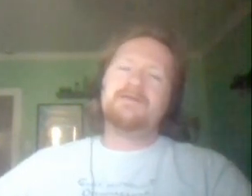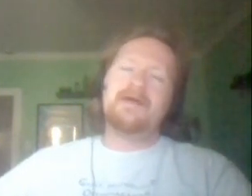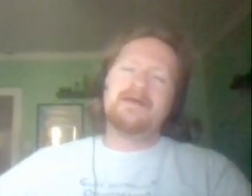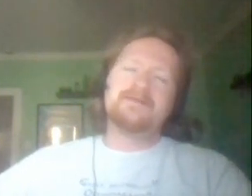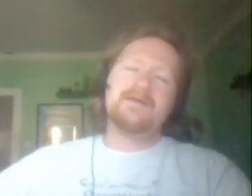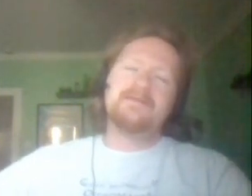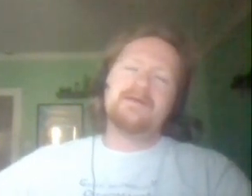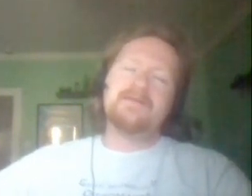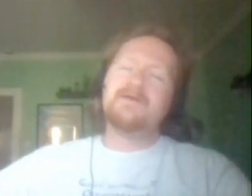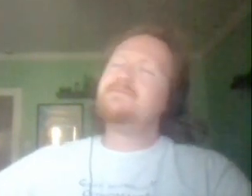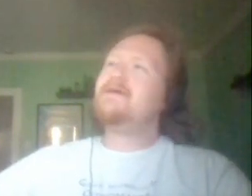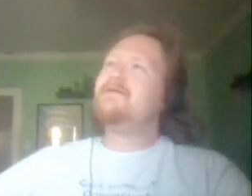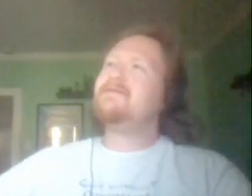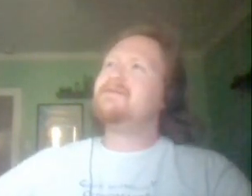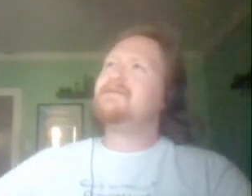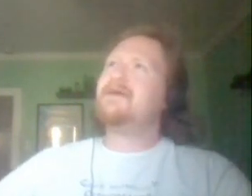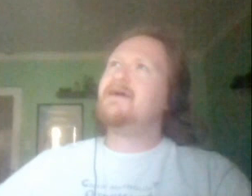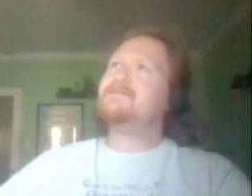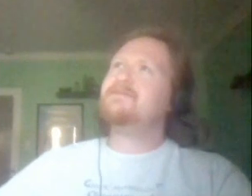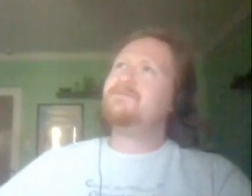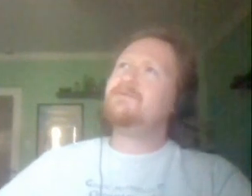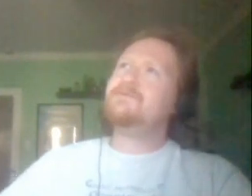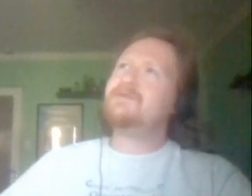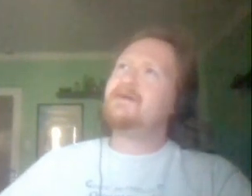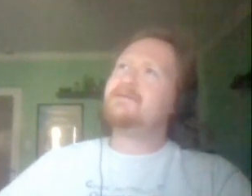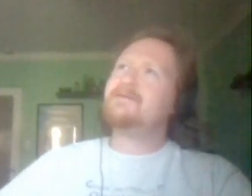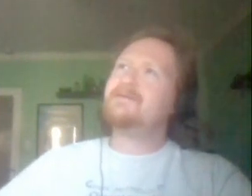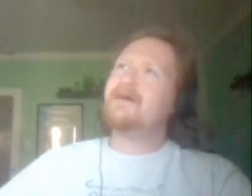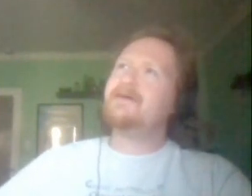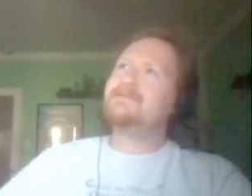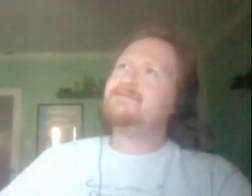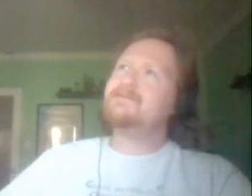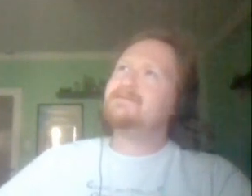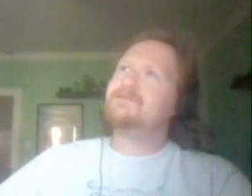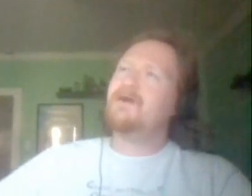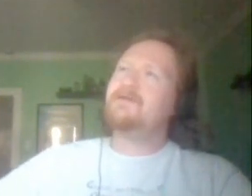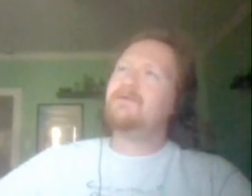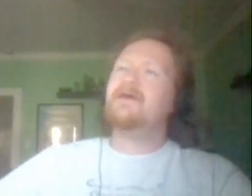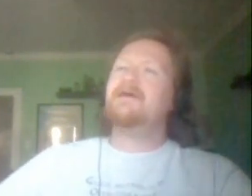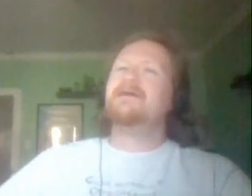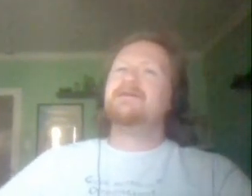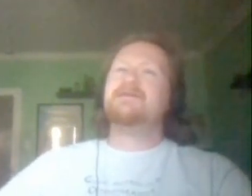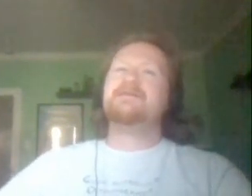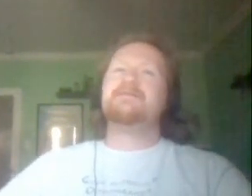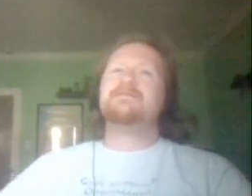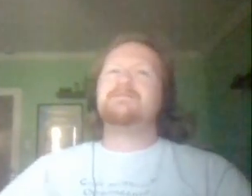I think I saw the thumbnail. It's like the guy's confused. Like the guy thinks he's crying. Anyway.